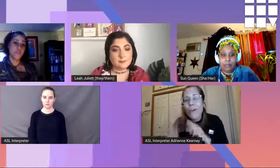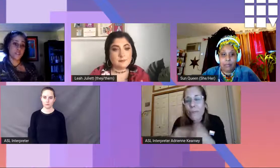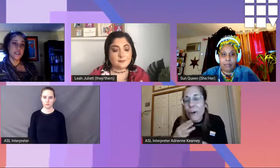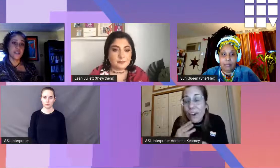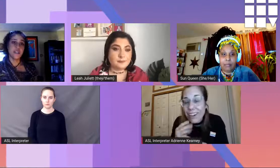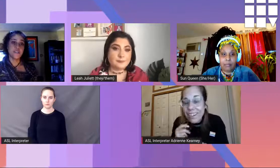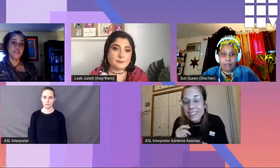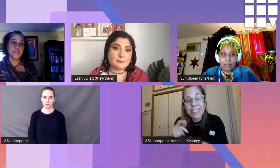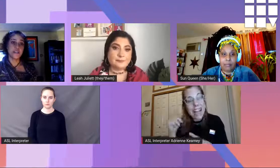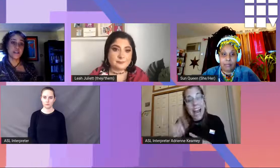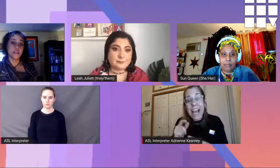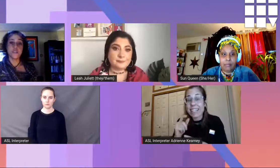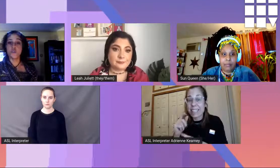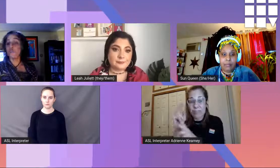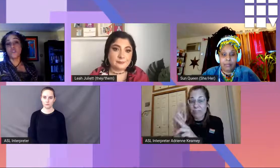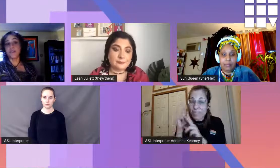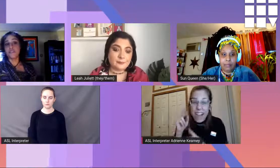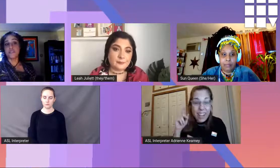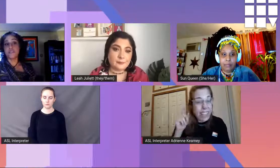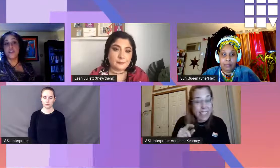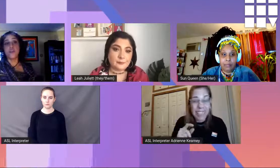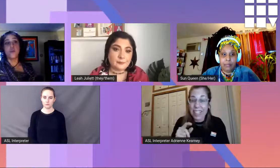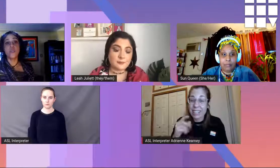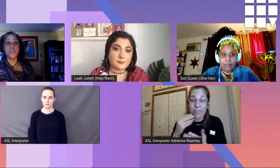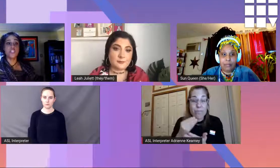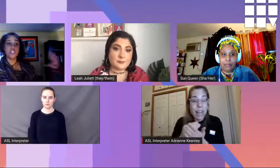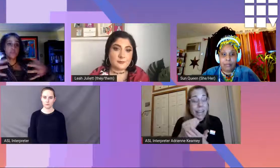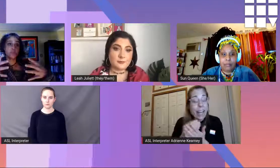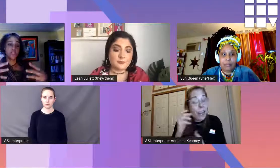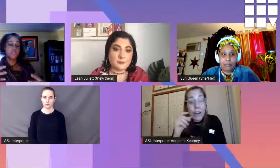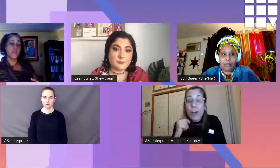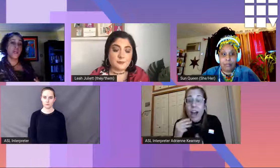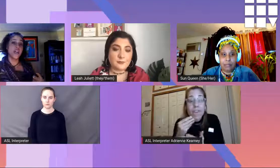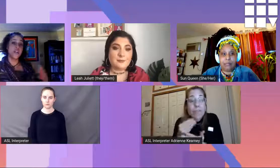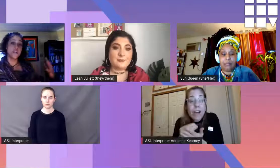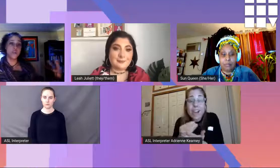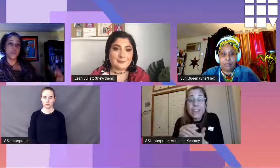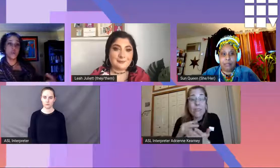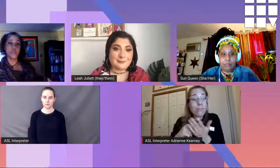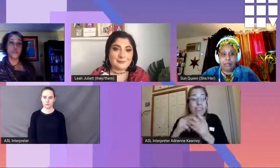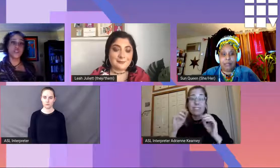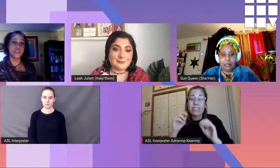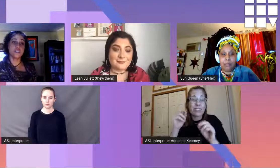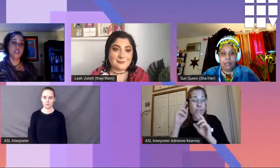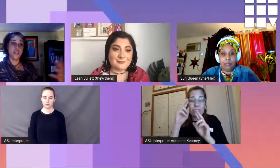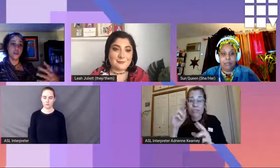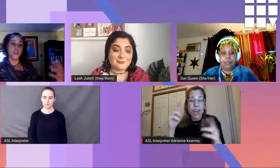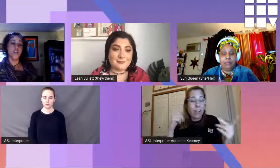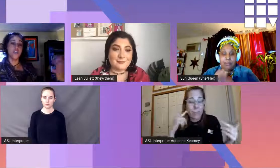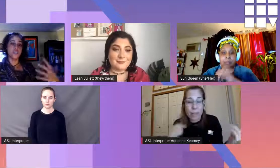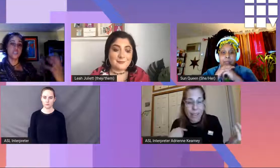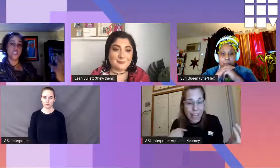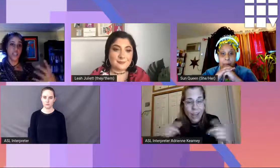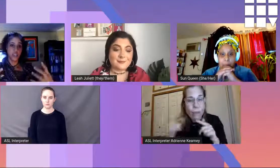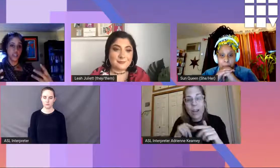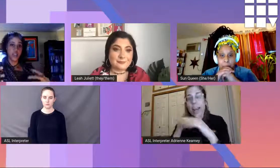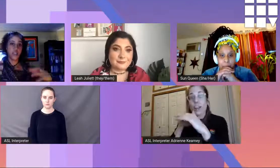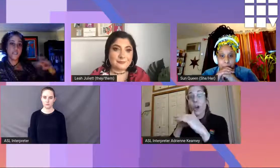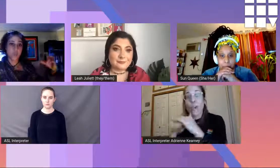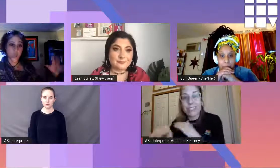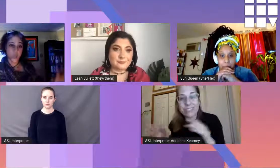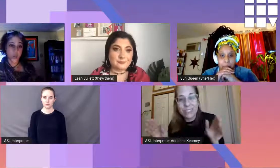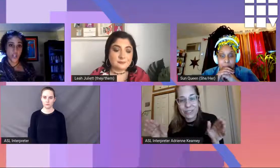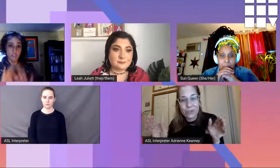what you respect. Give us dollars or the respect isn't there and we can't achieve liberation. If we're not all working towards this together with an